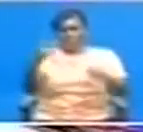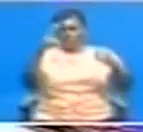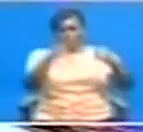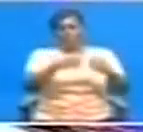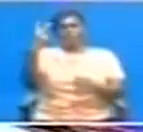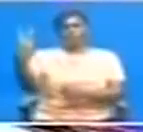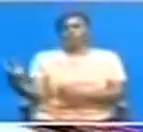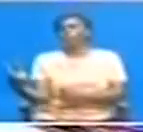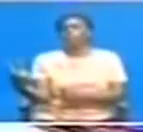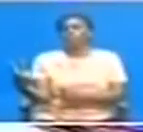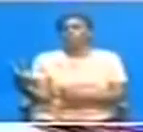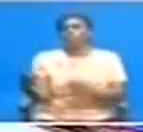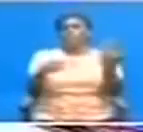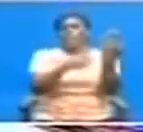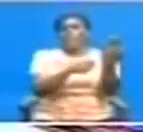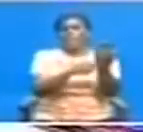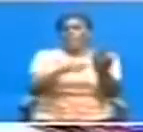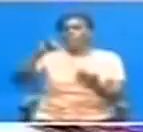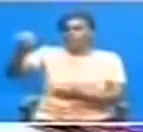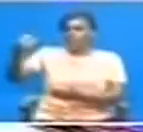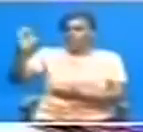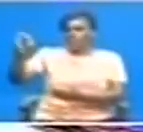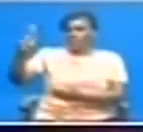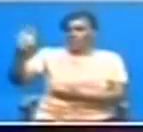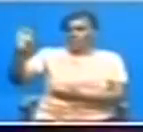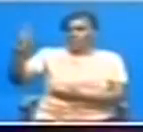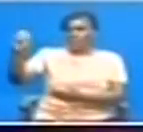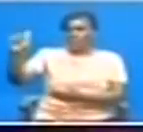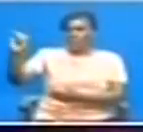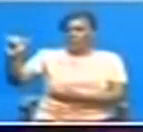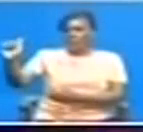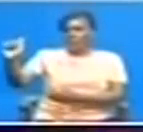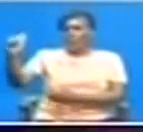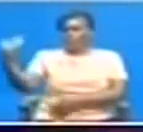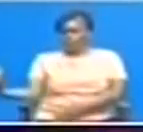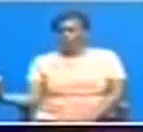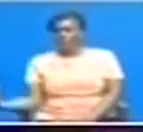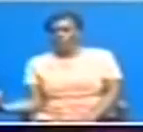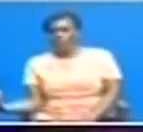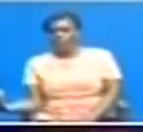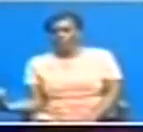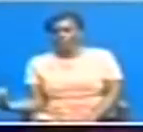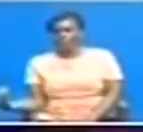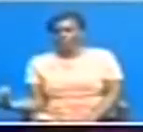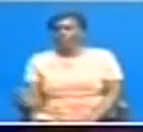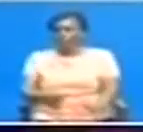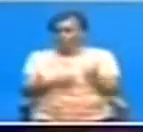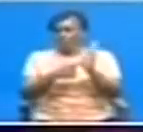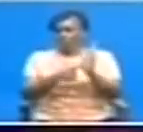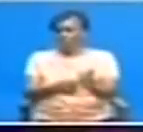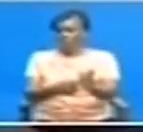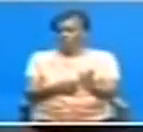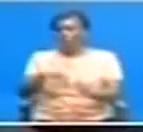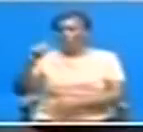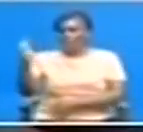827172. And the name is Jeremiah Charles Jr. Let's show